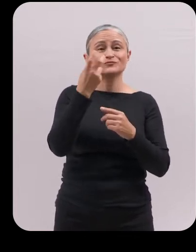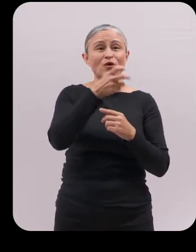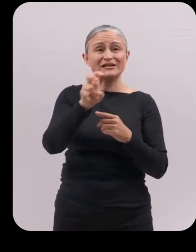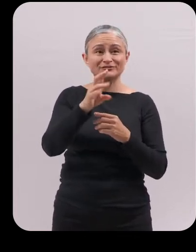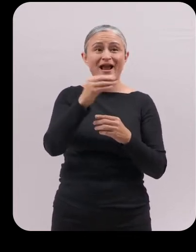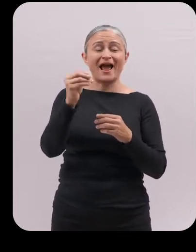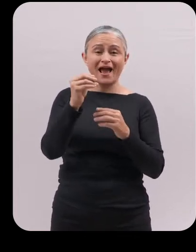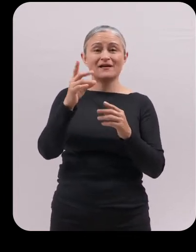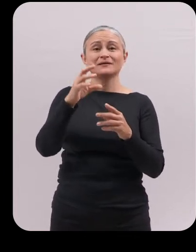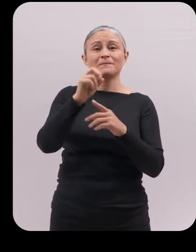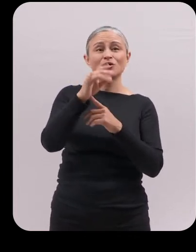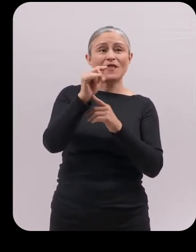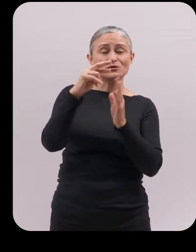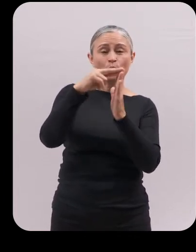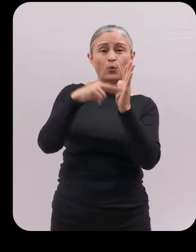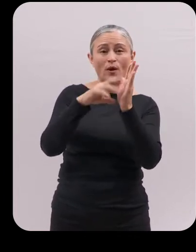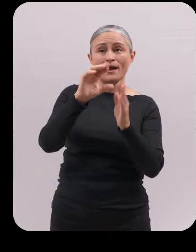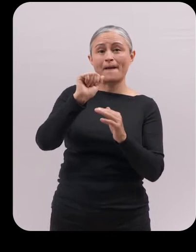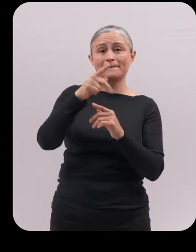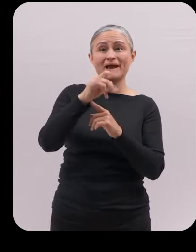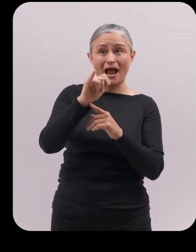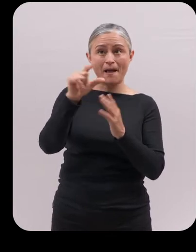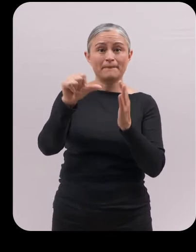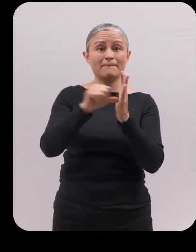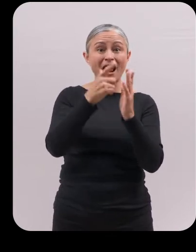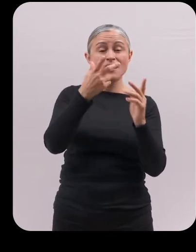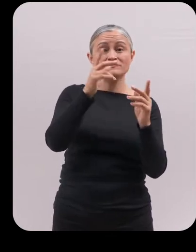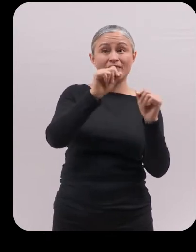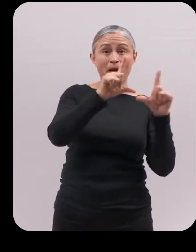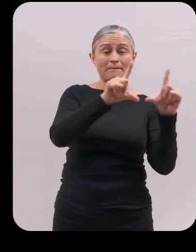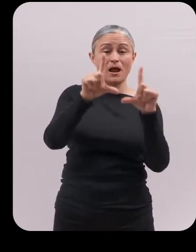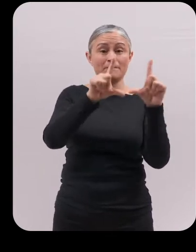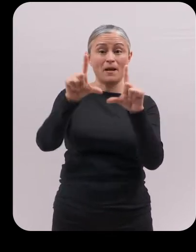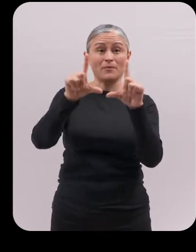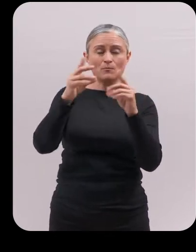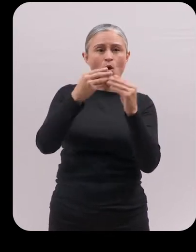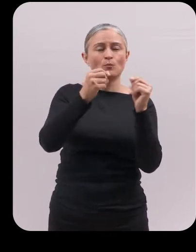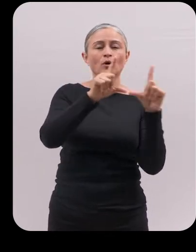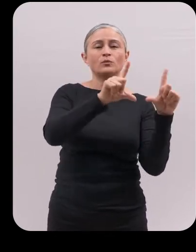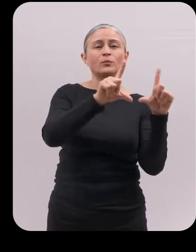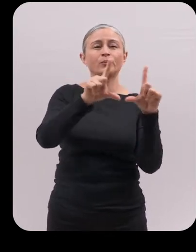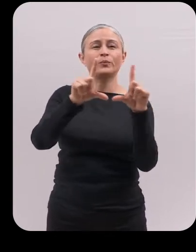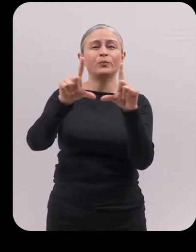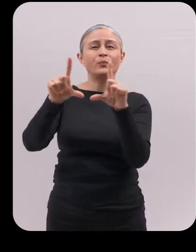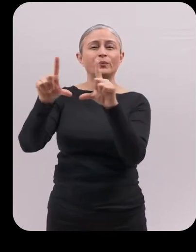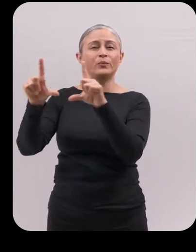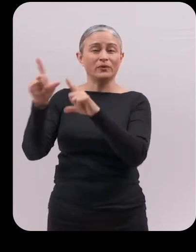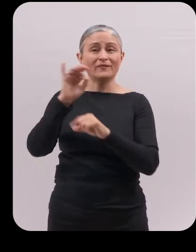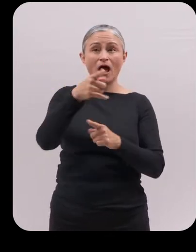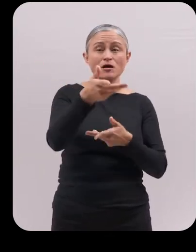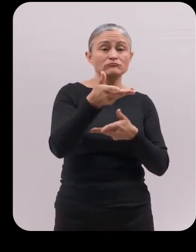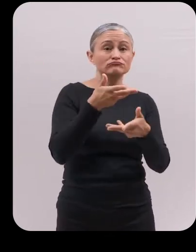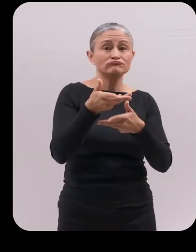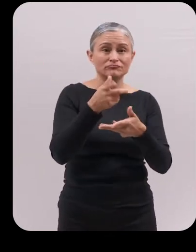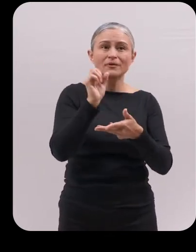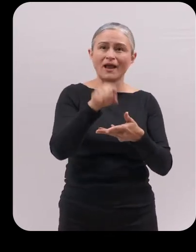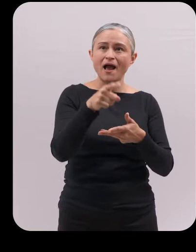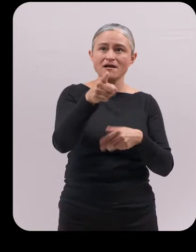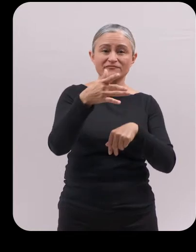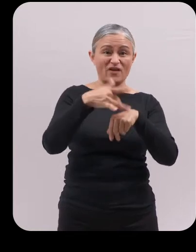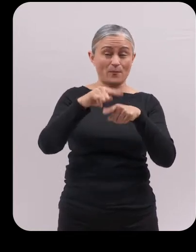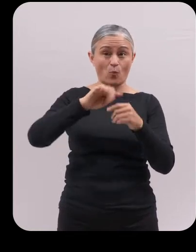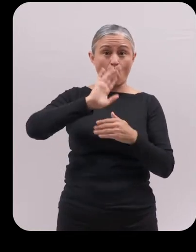AI, page transitions can be truly seamless. With these new interaction possibilities available to every